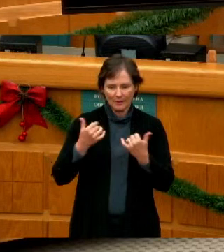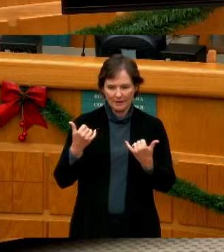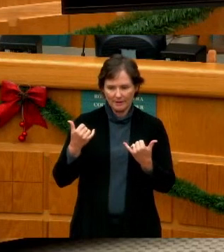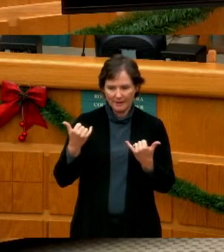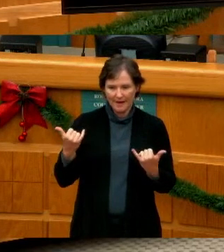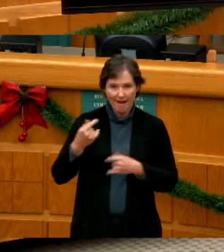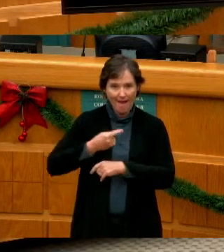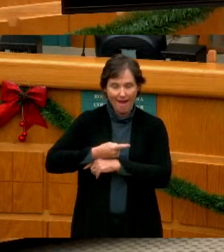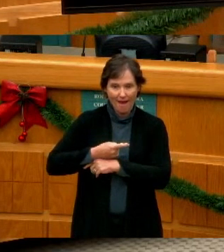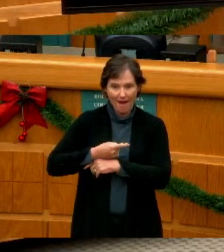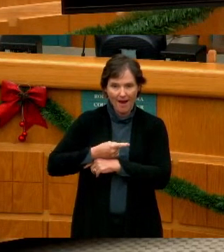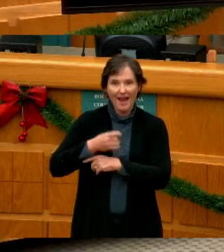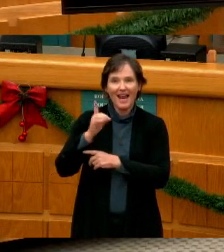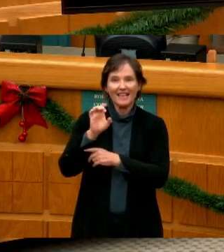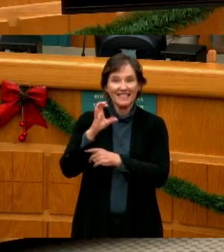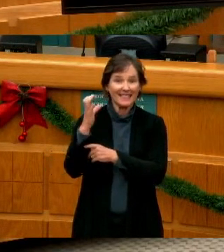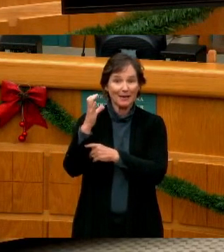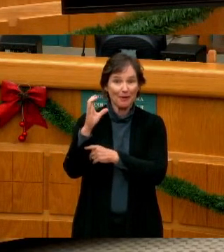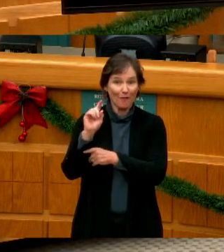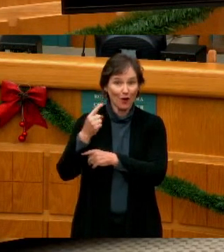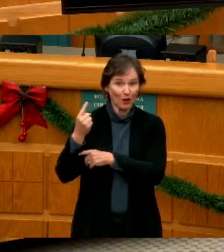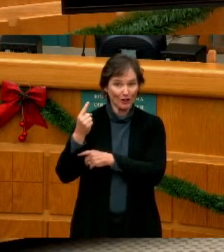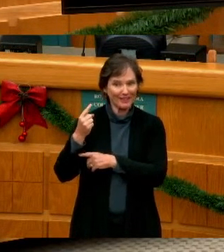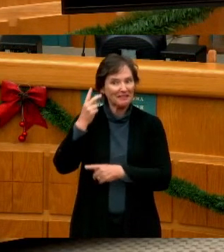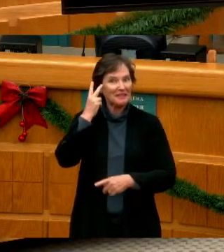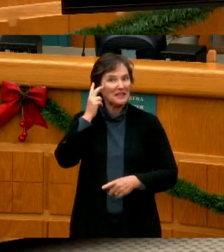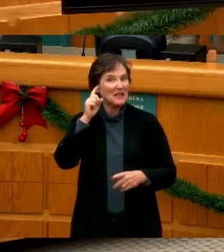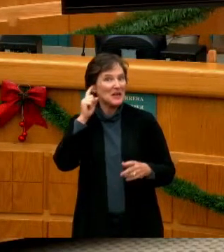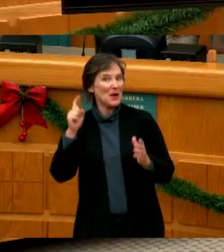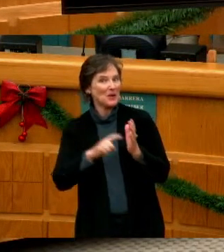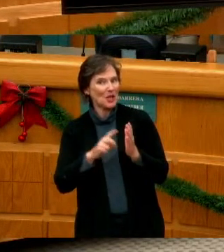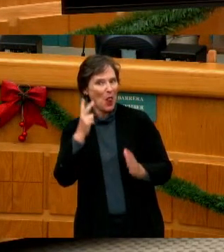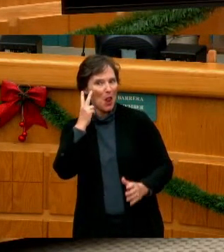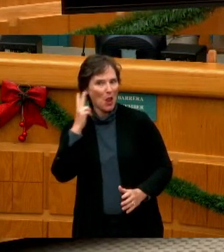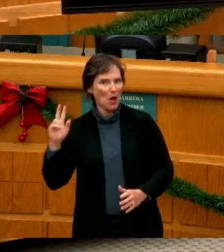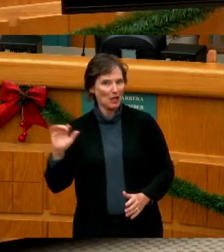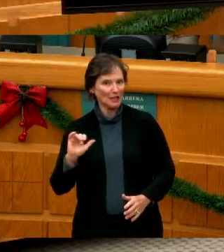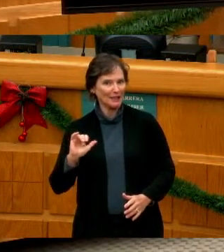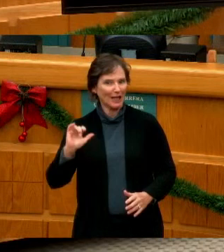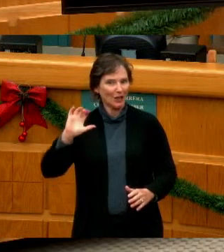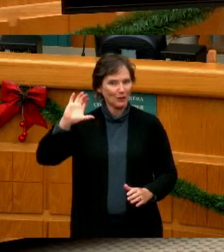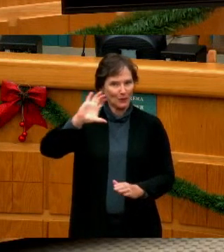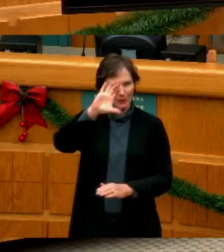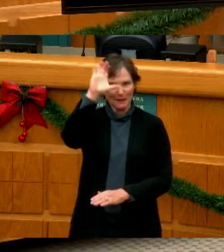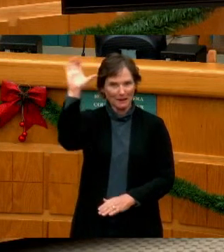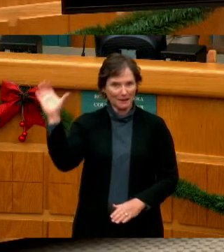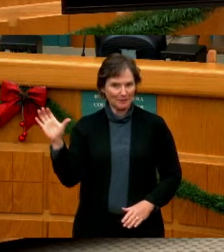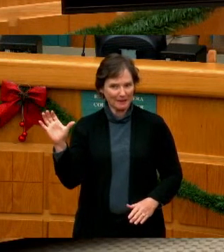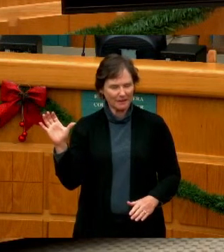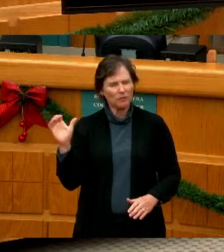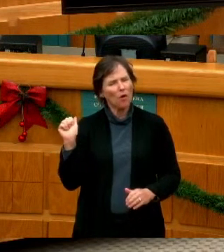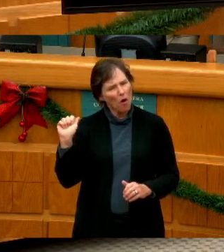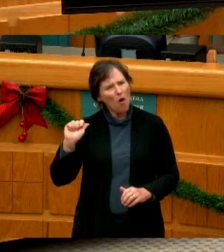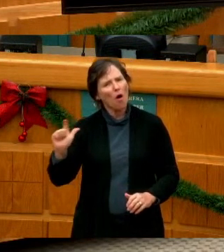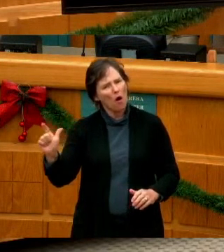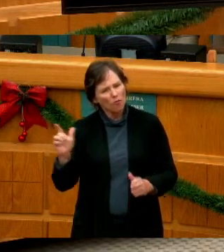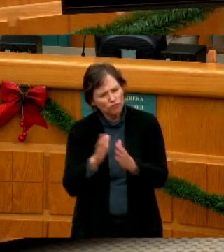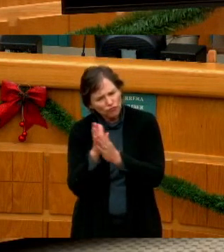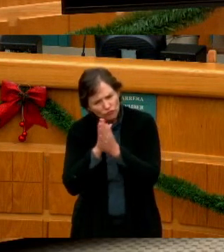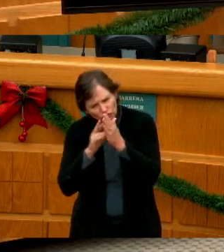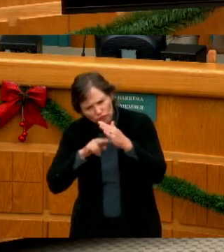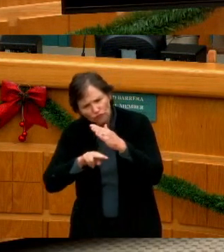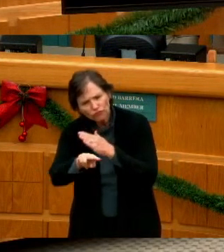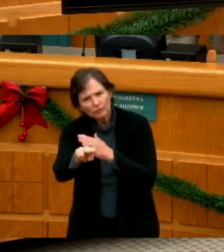for December the 1st. And if you look, it's, as they say, it's beginning to look a lot like Christmas. And we're all looking forward to